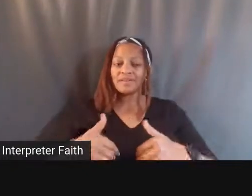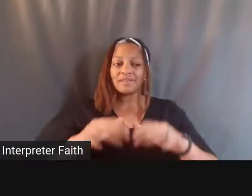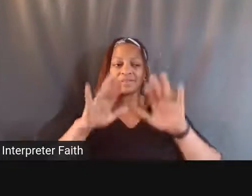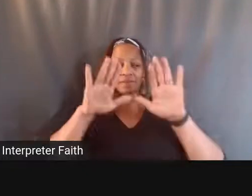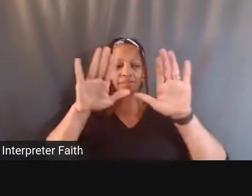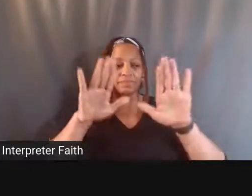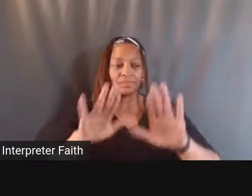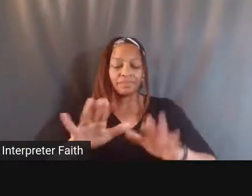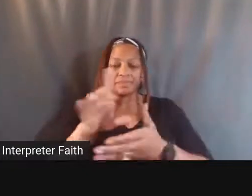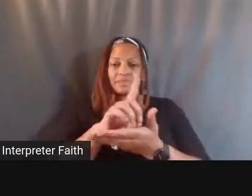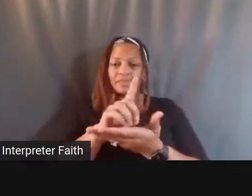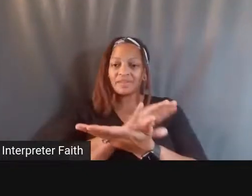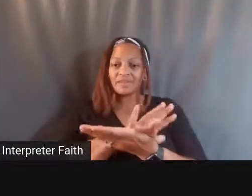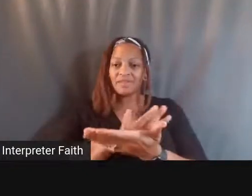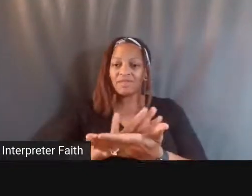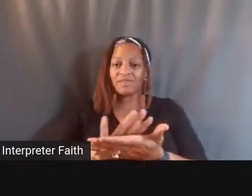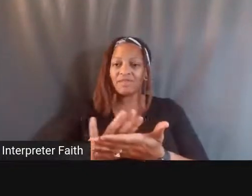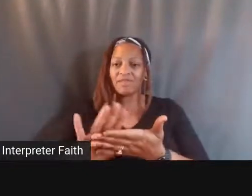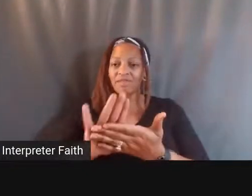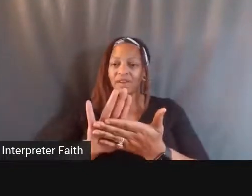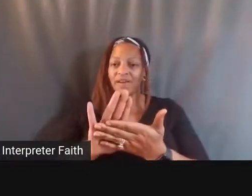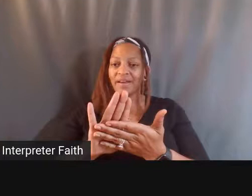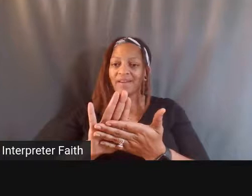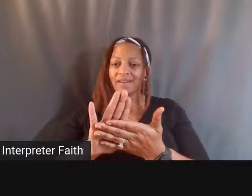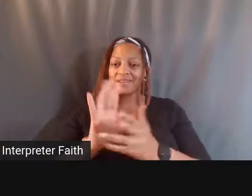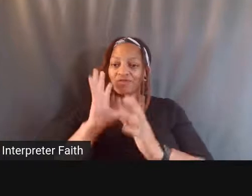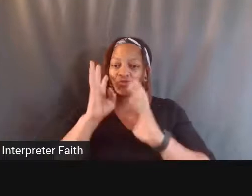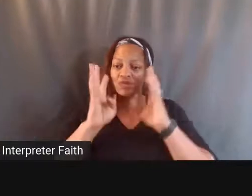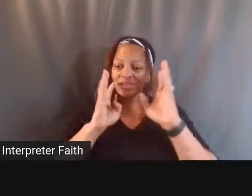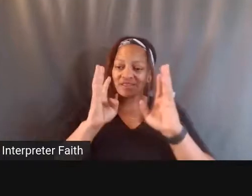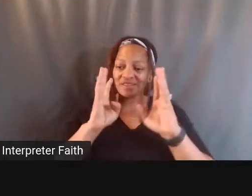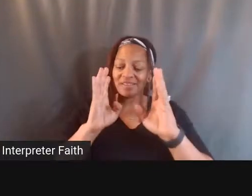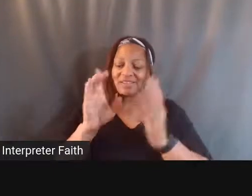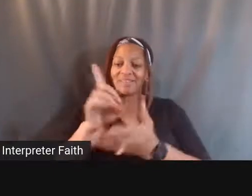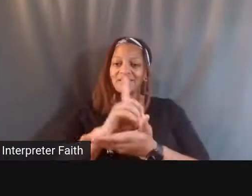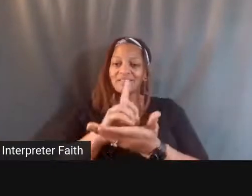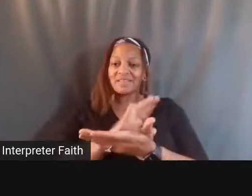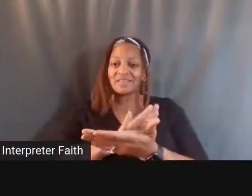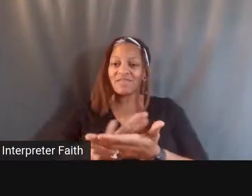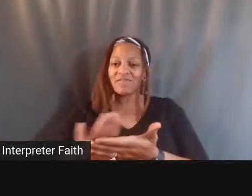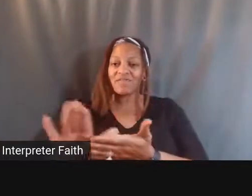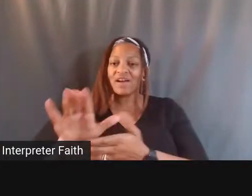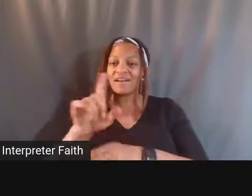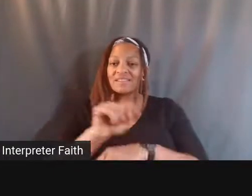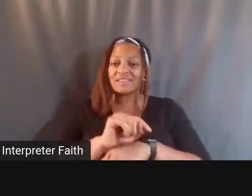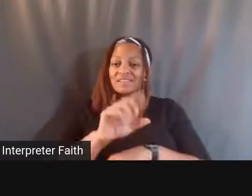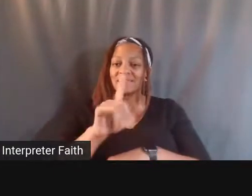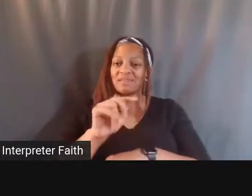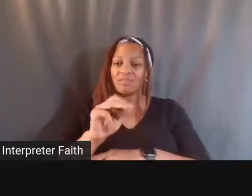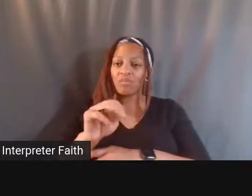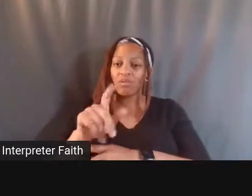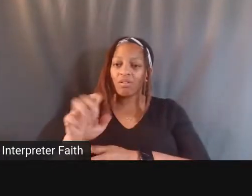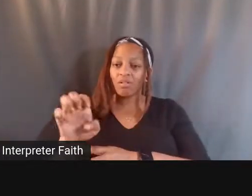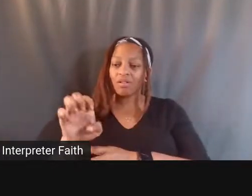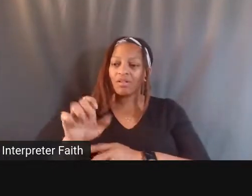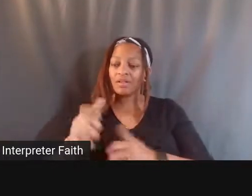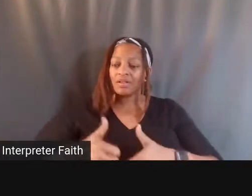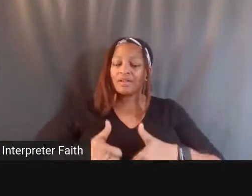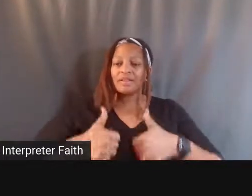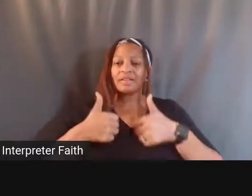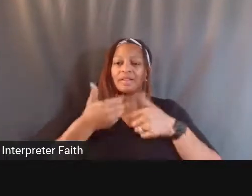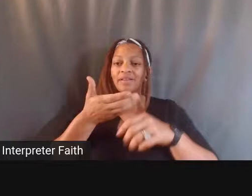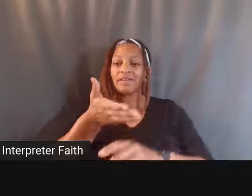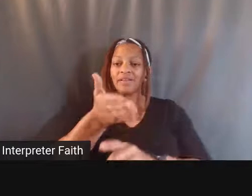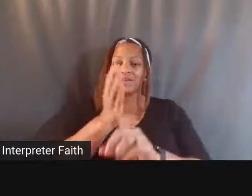pattern, for the divine temple of the living God, that which we